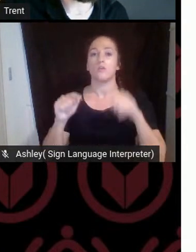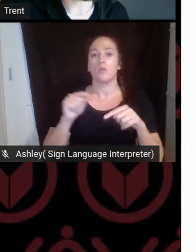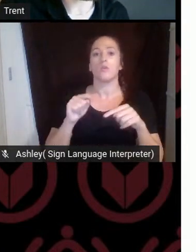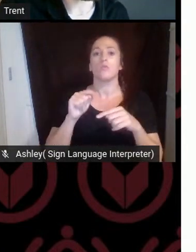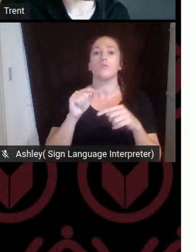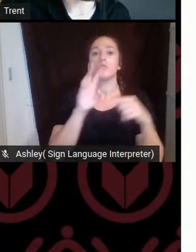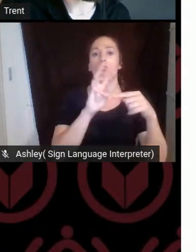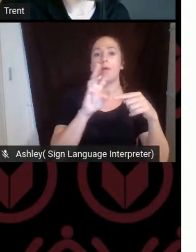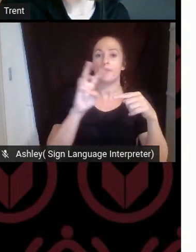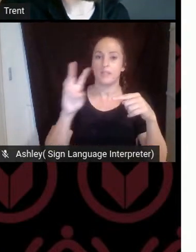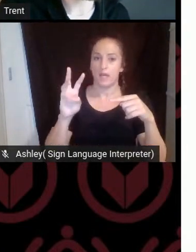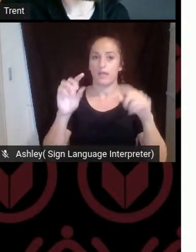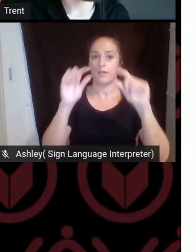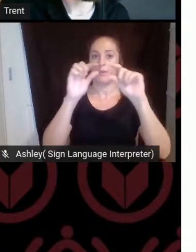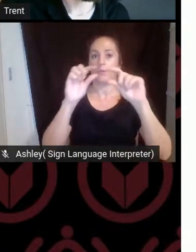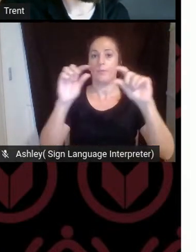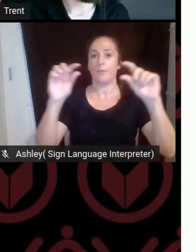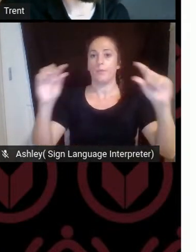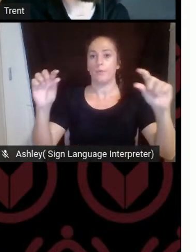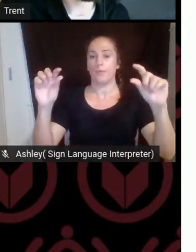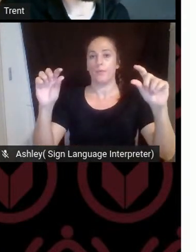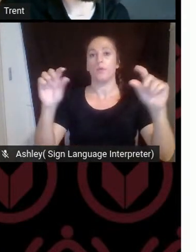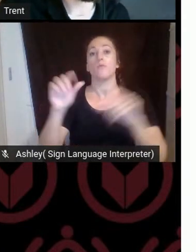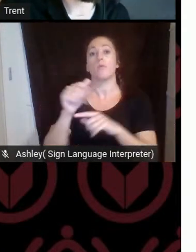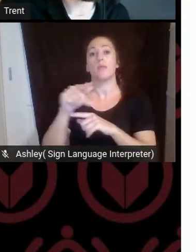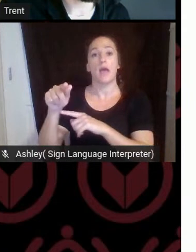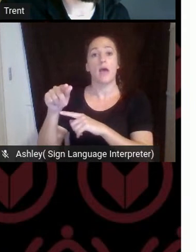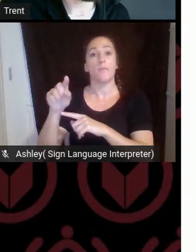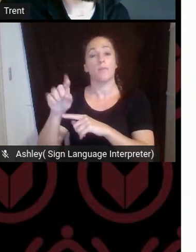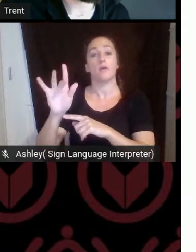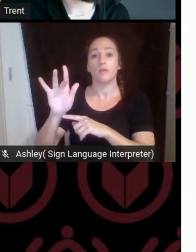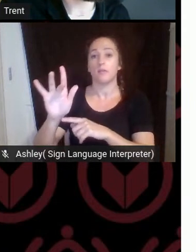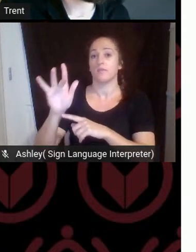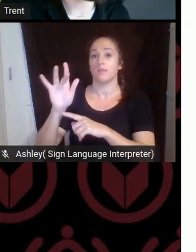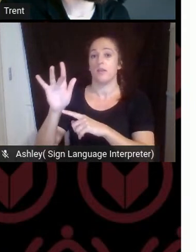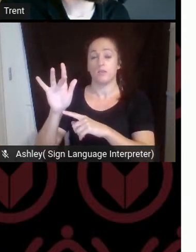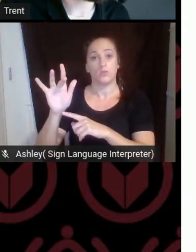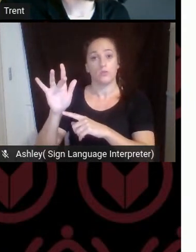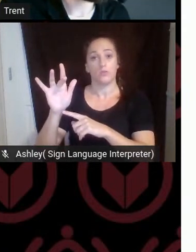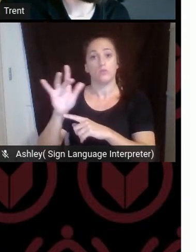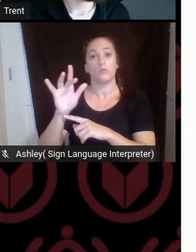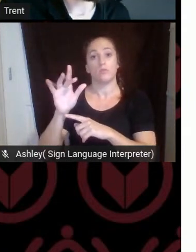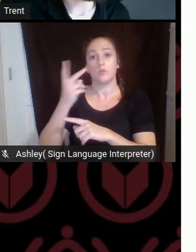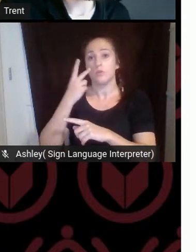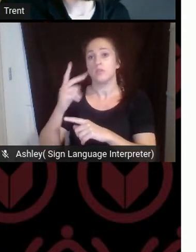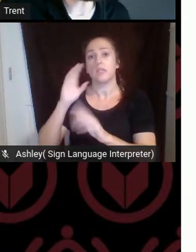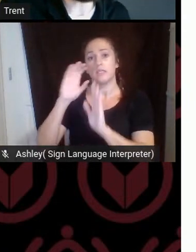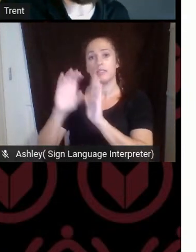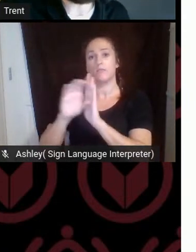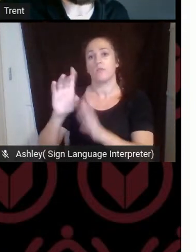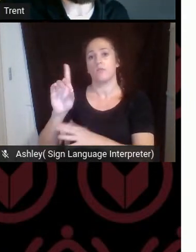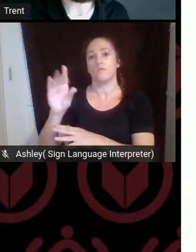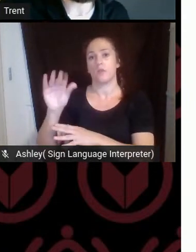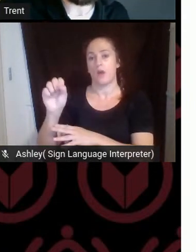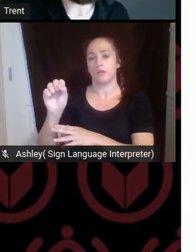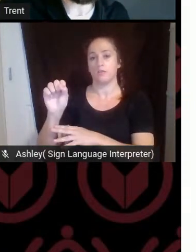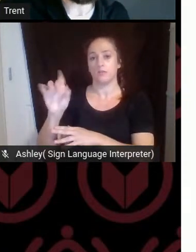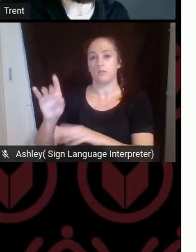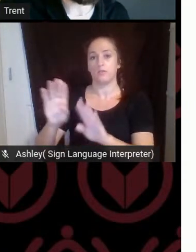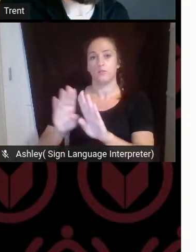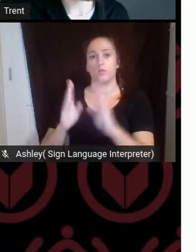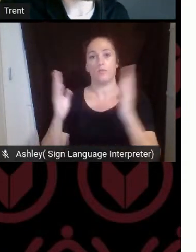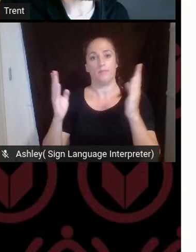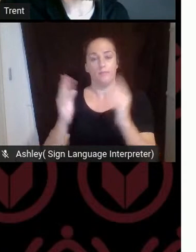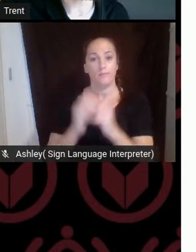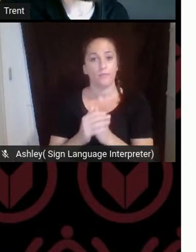by selecting from the app selector and just selecting Docs right there. So what's really great about Docs